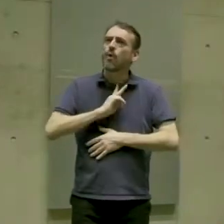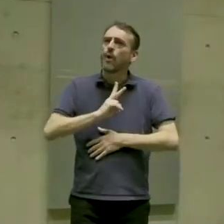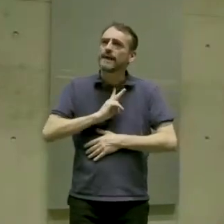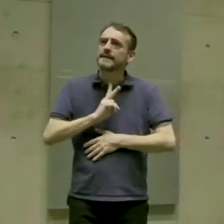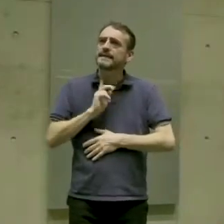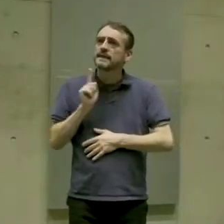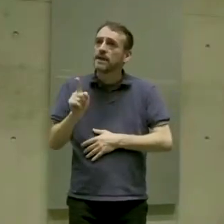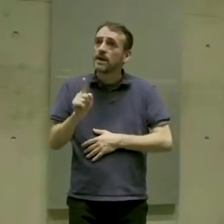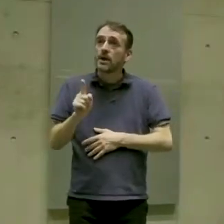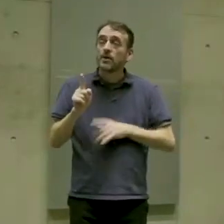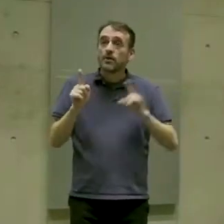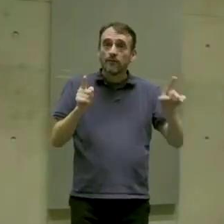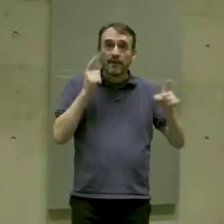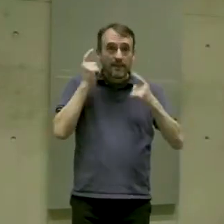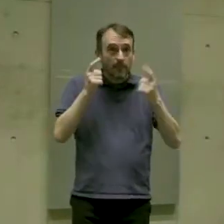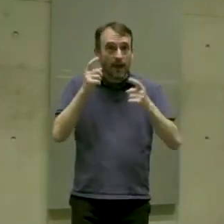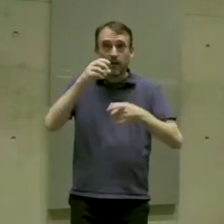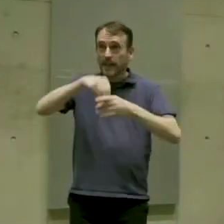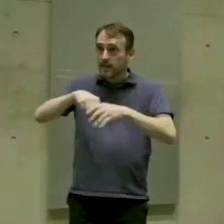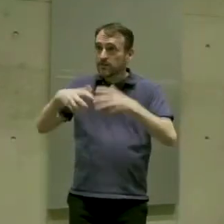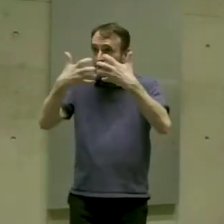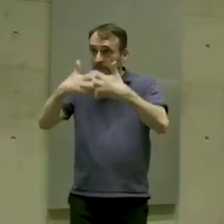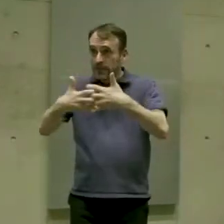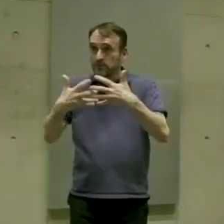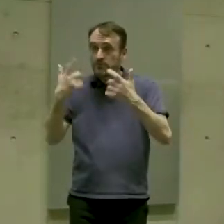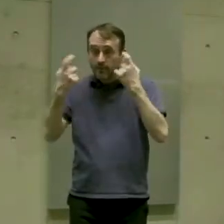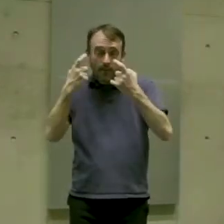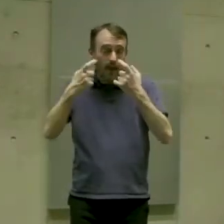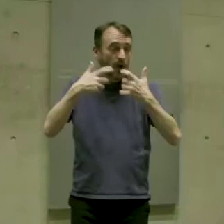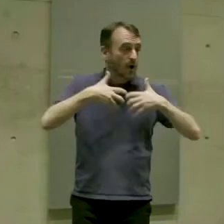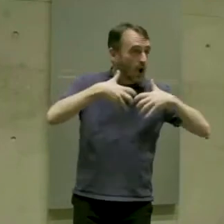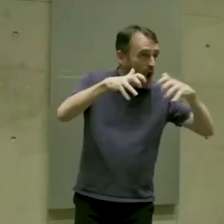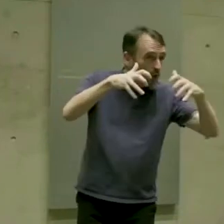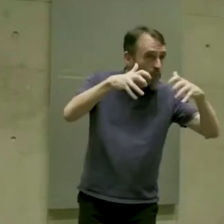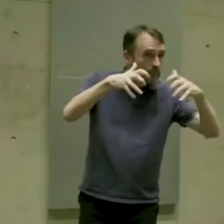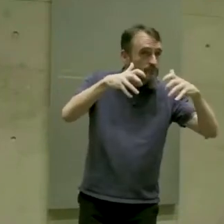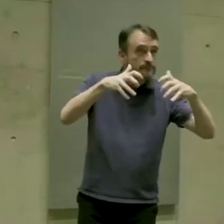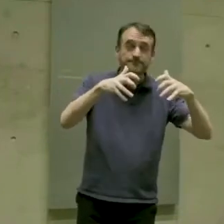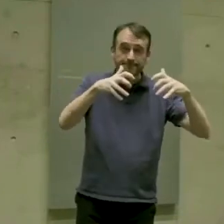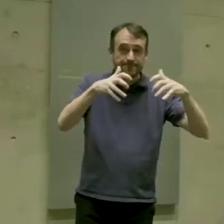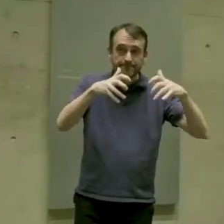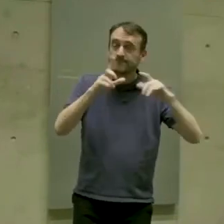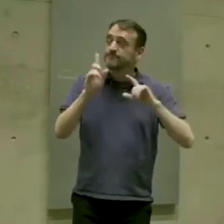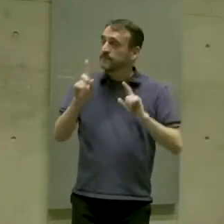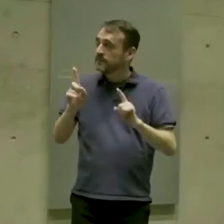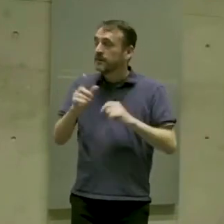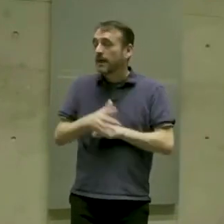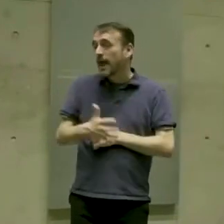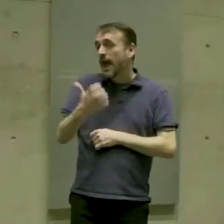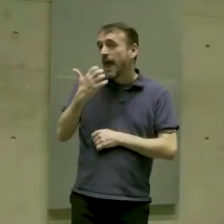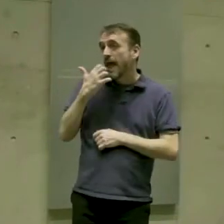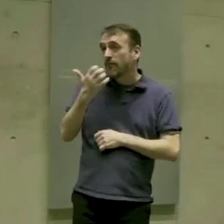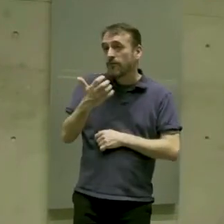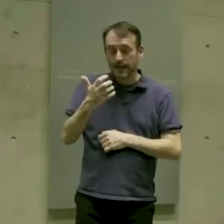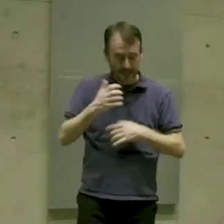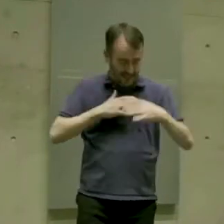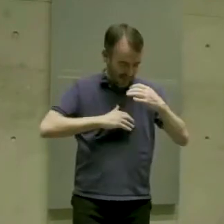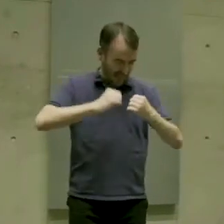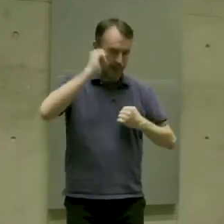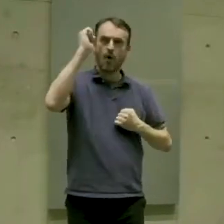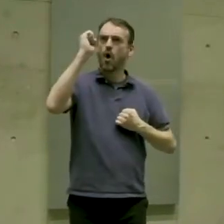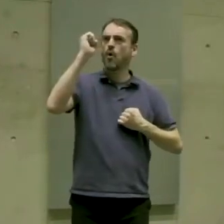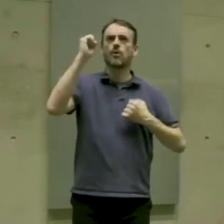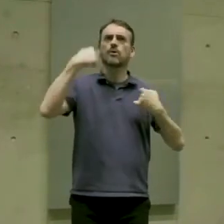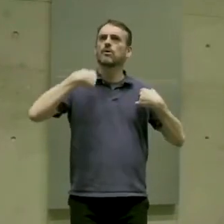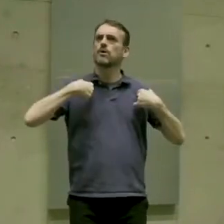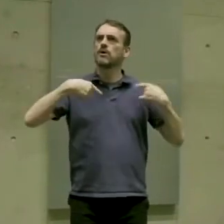your machine than in the pages of classic Gothic fiction. Because for every helpless hero in the Gothic,